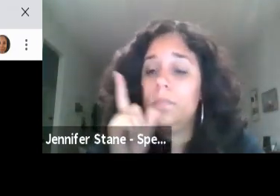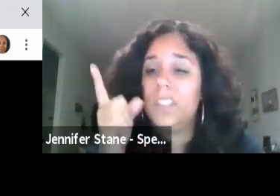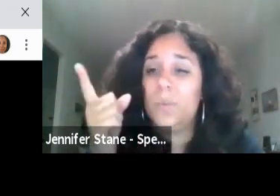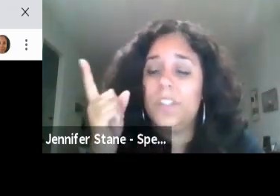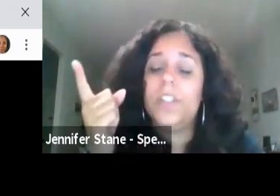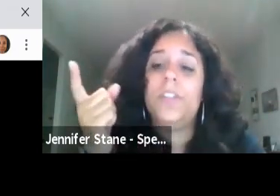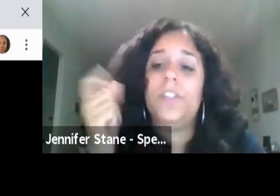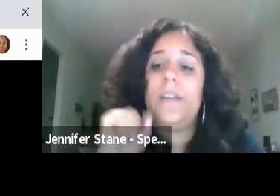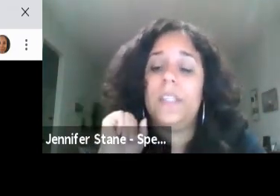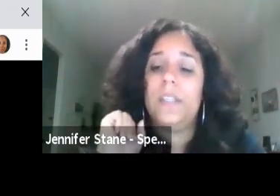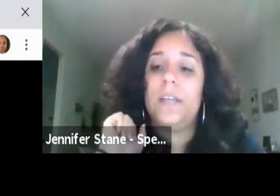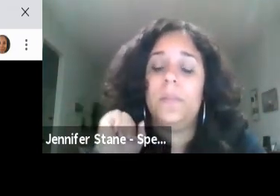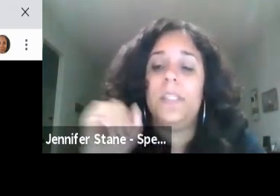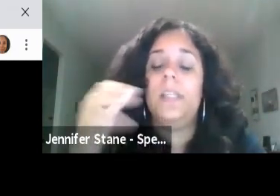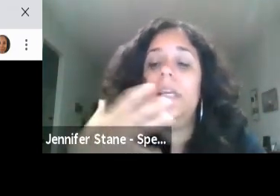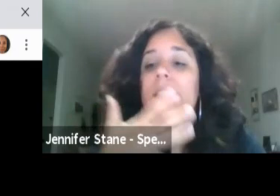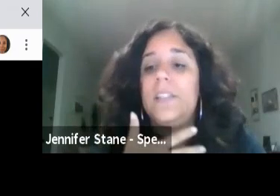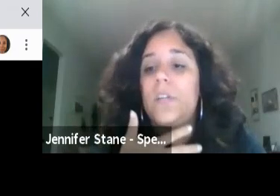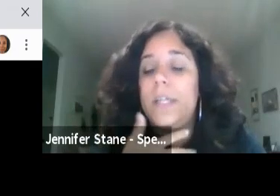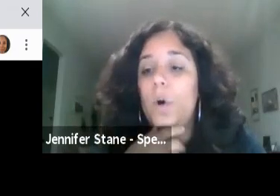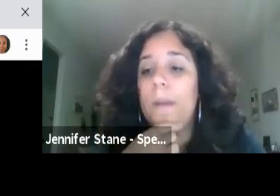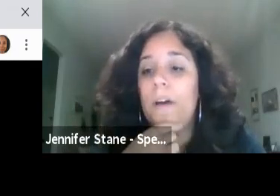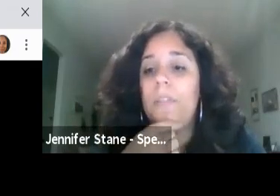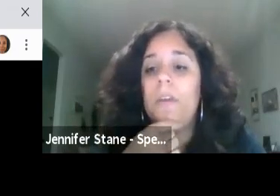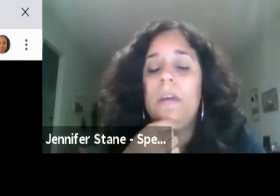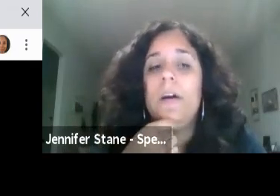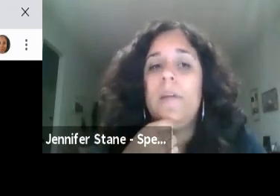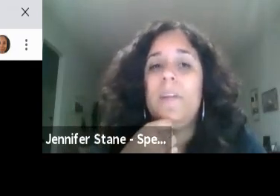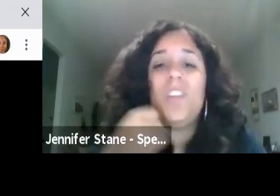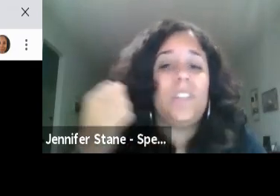year. At least once a year, you should have a dentist that comes in, takes a look at the whole mouth,